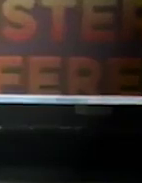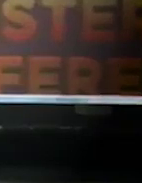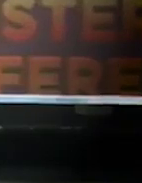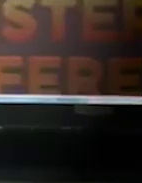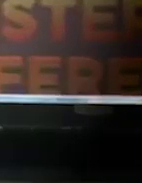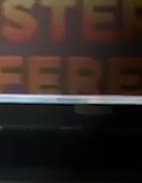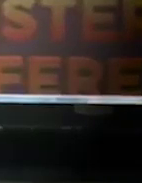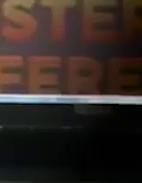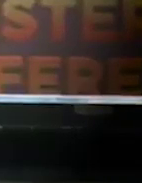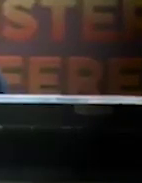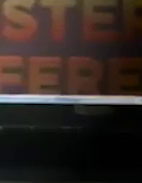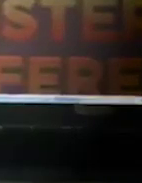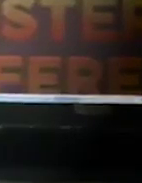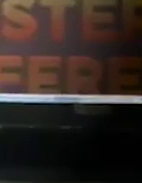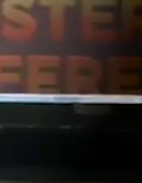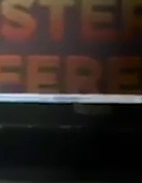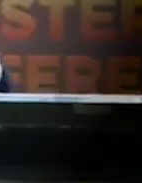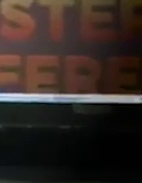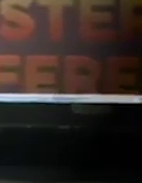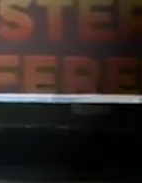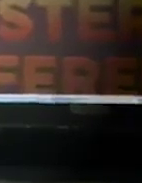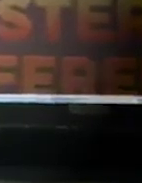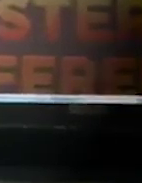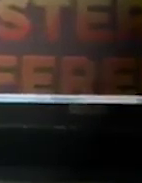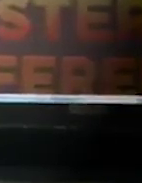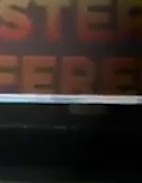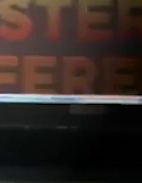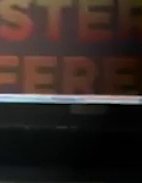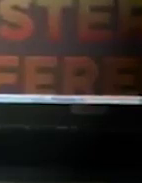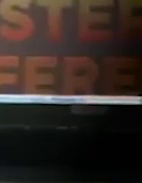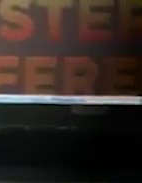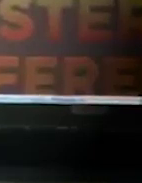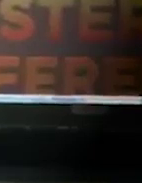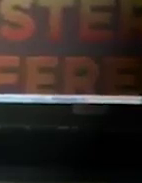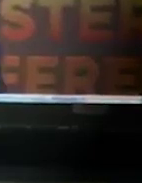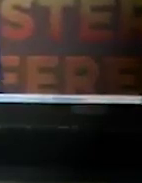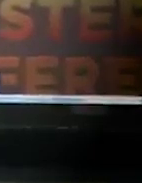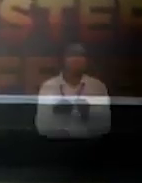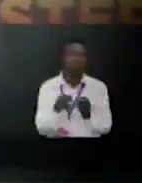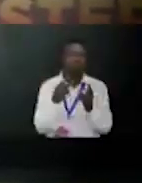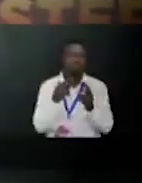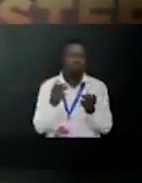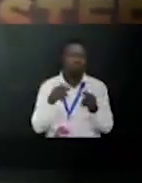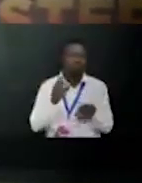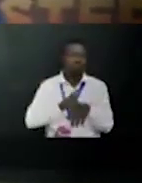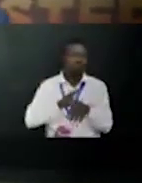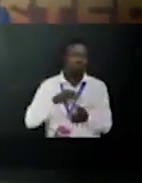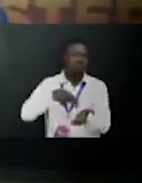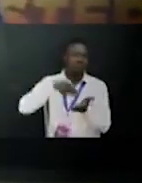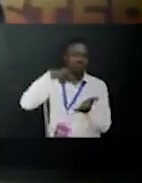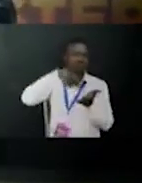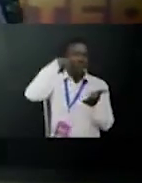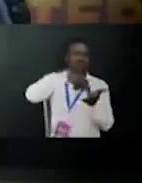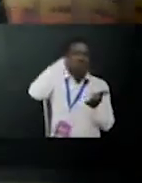shall grow. Let us teach them. If you find any fault with them, teach them. When they come to church and they are jumping, you